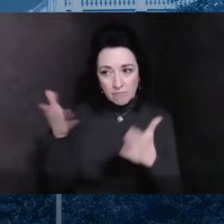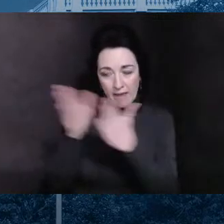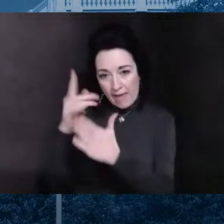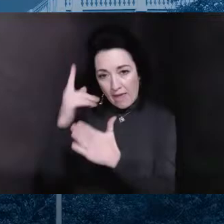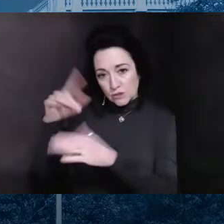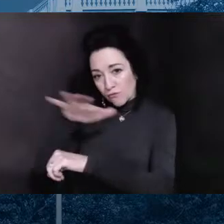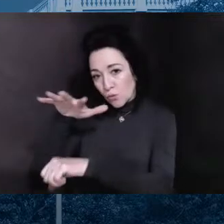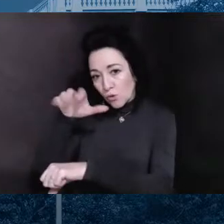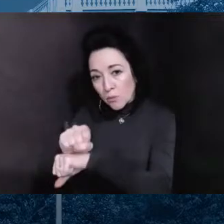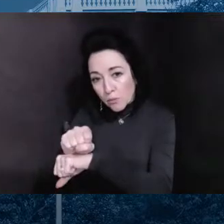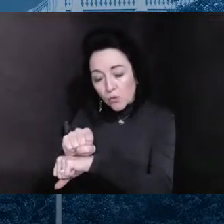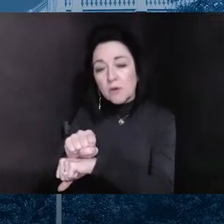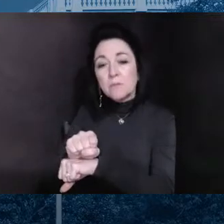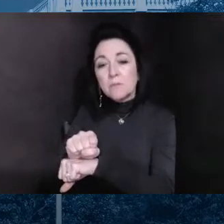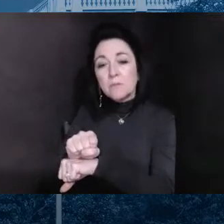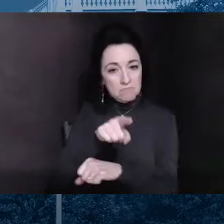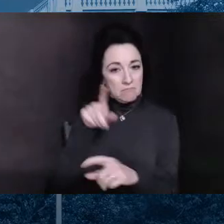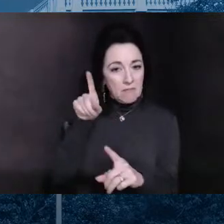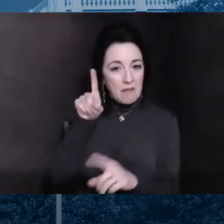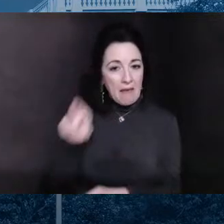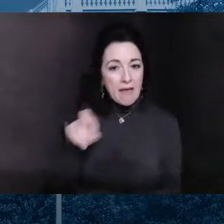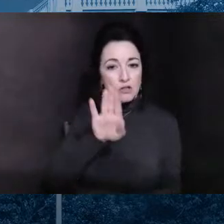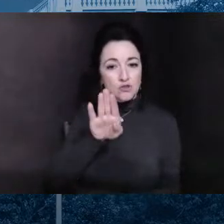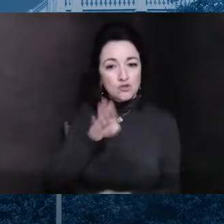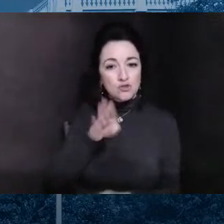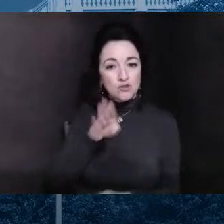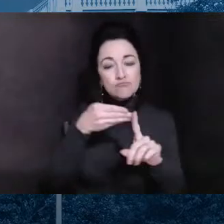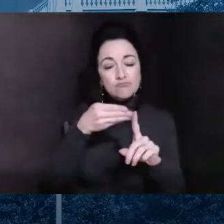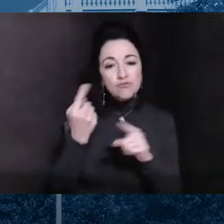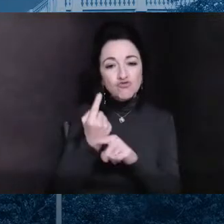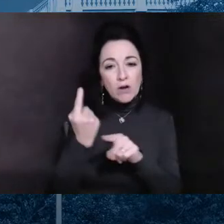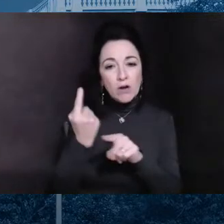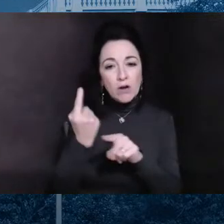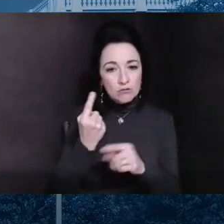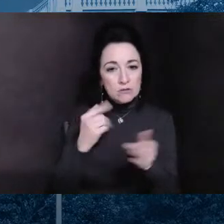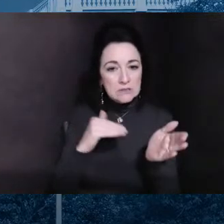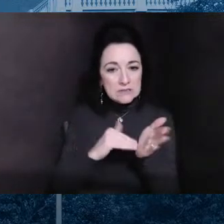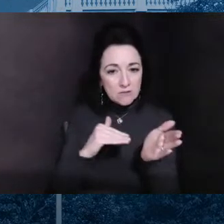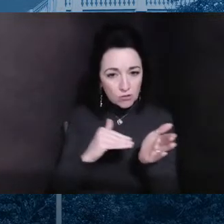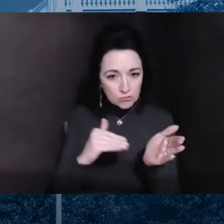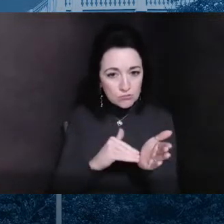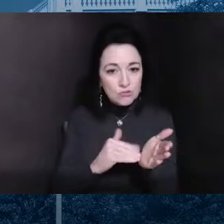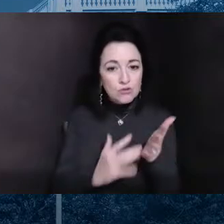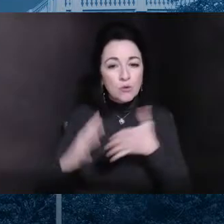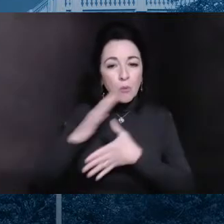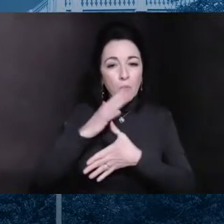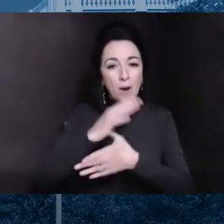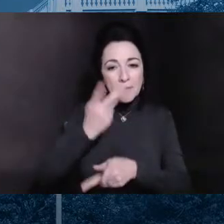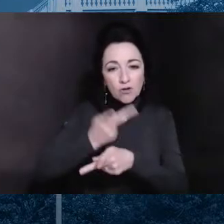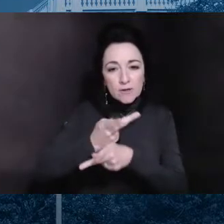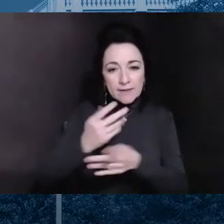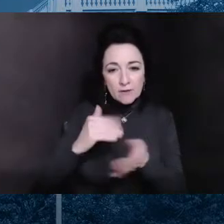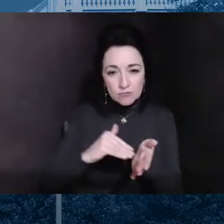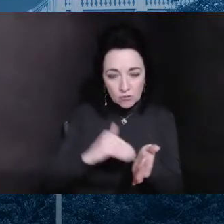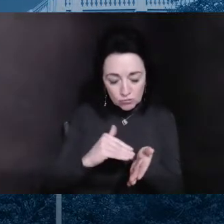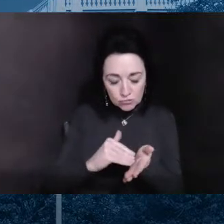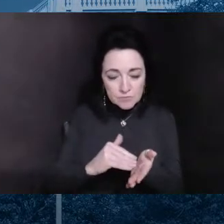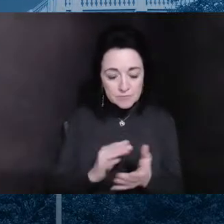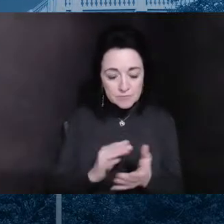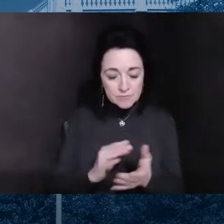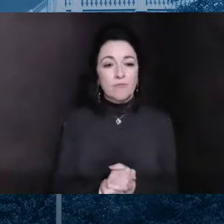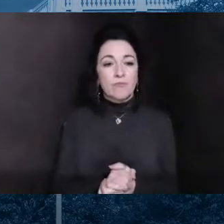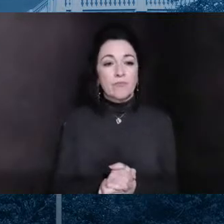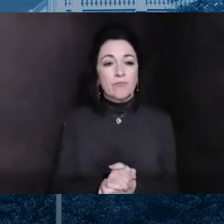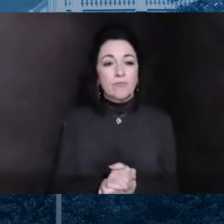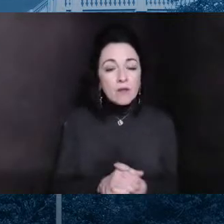care physicians as well. So that's our foundation of our delivery system. And then of course we have large